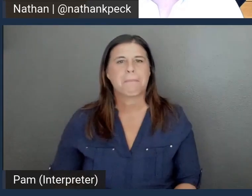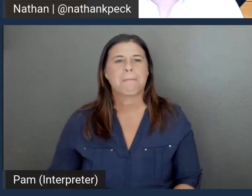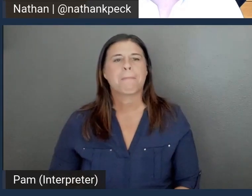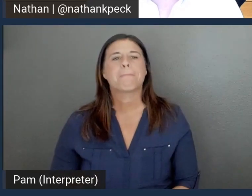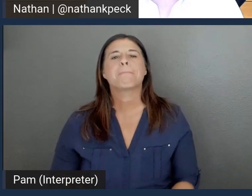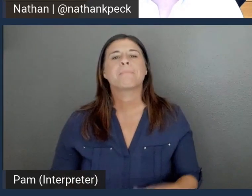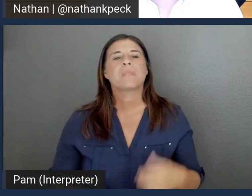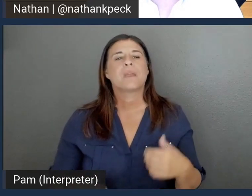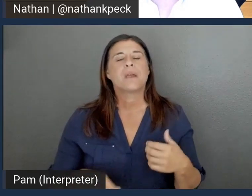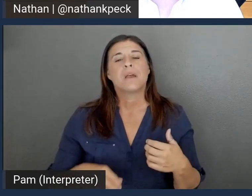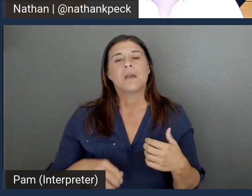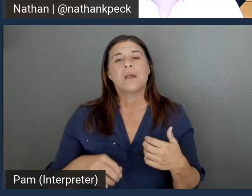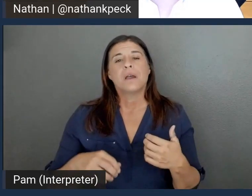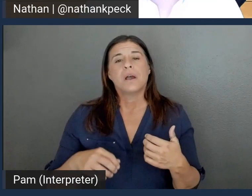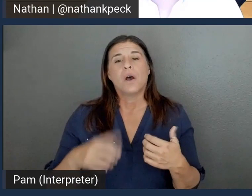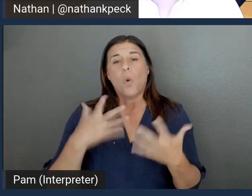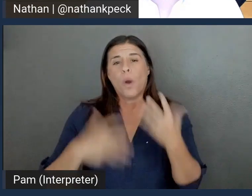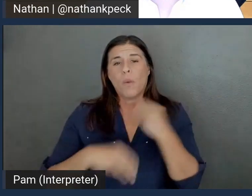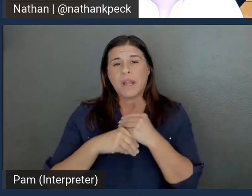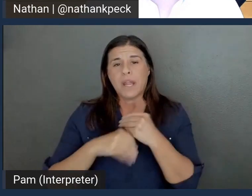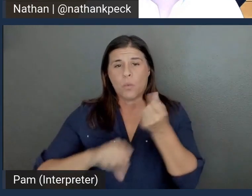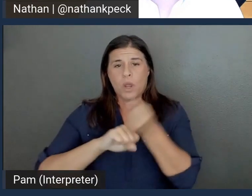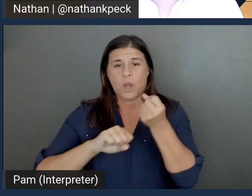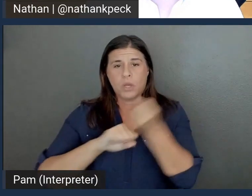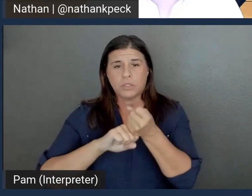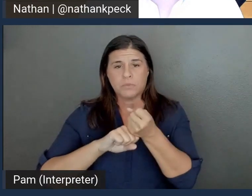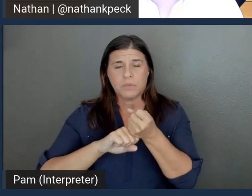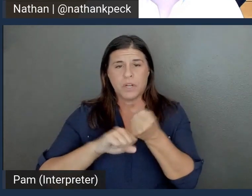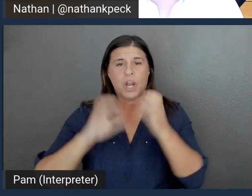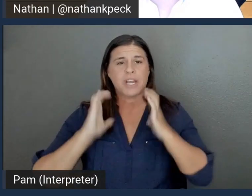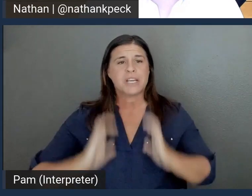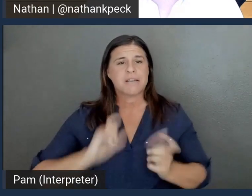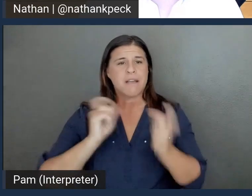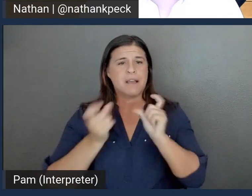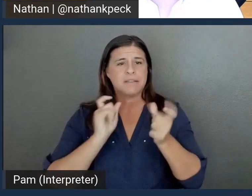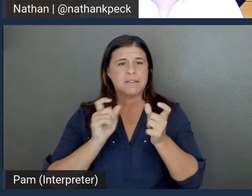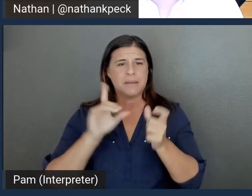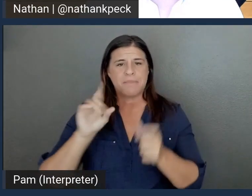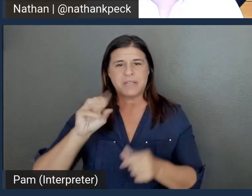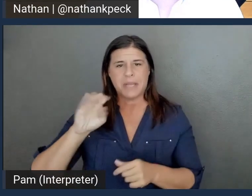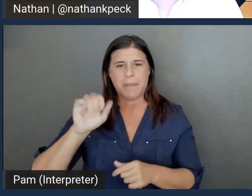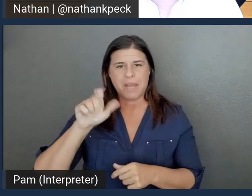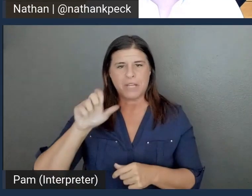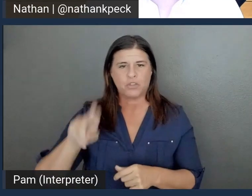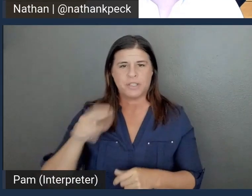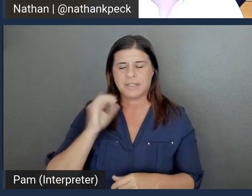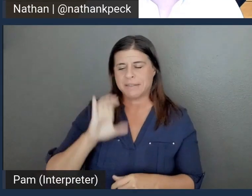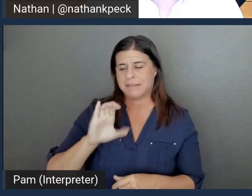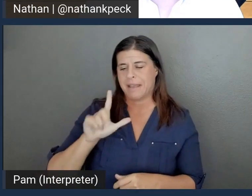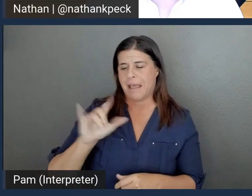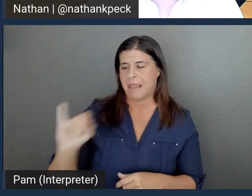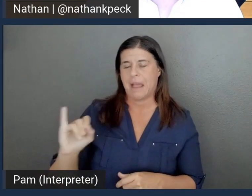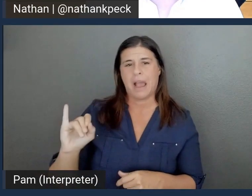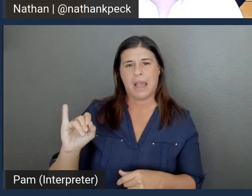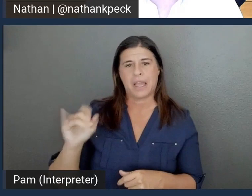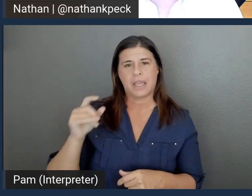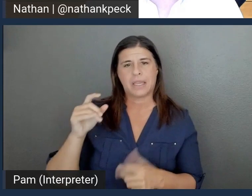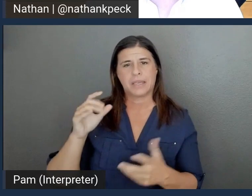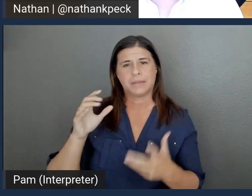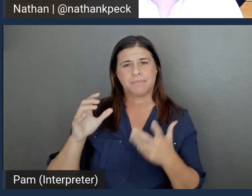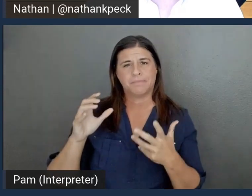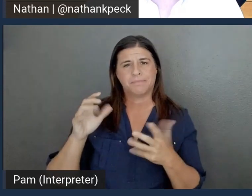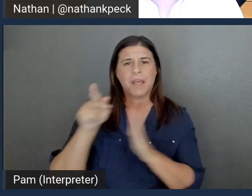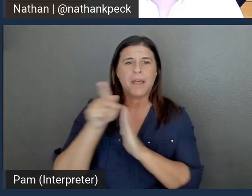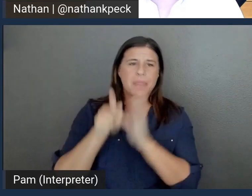One point to add, we also support custom dimensions. Okay. So with the CLI, we can the policy